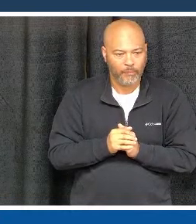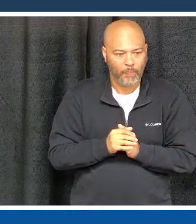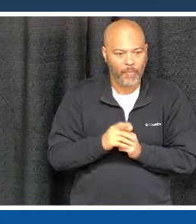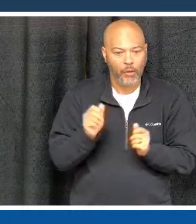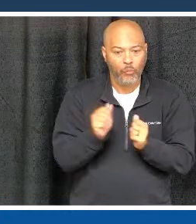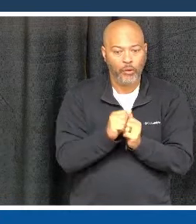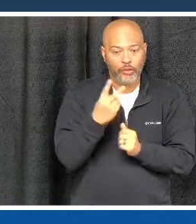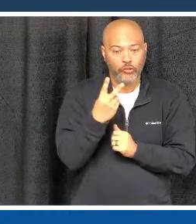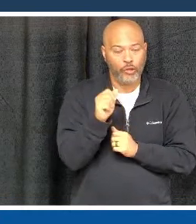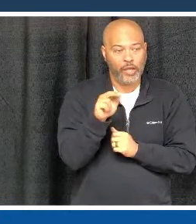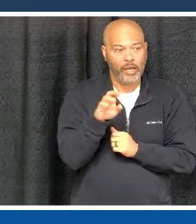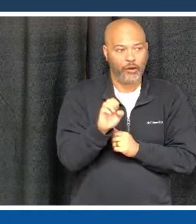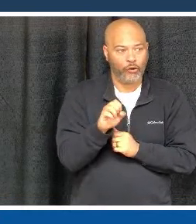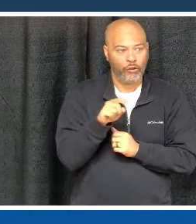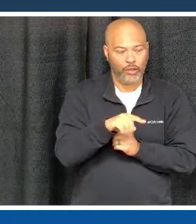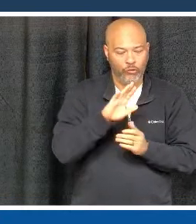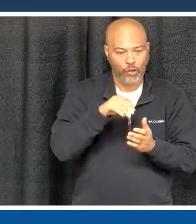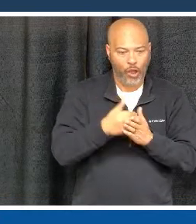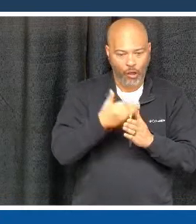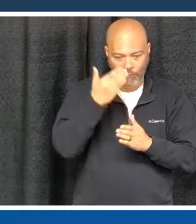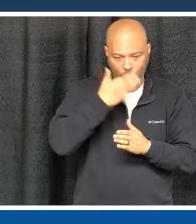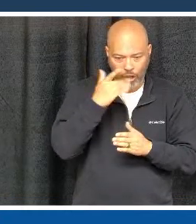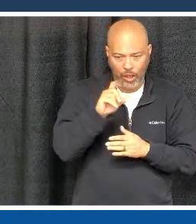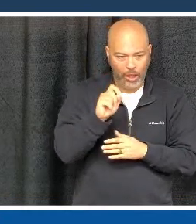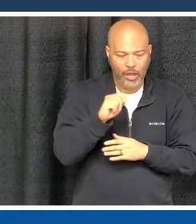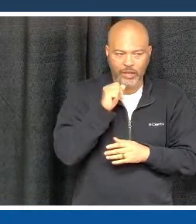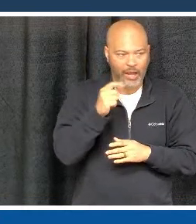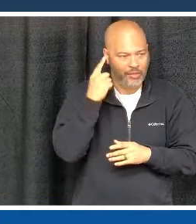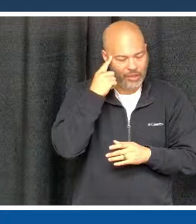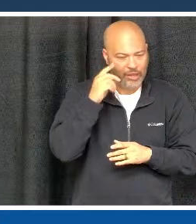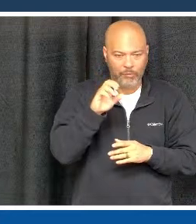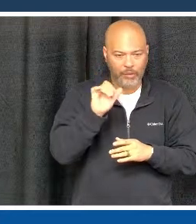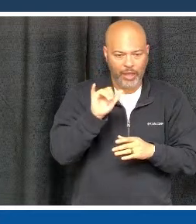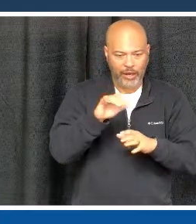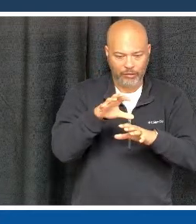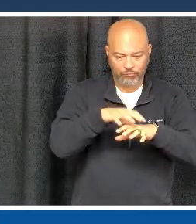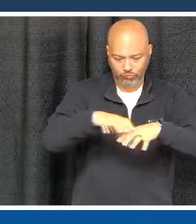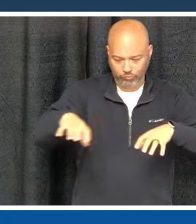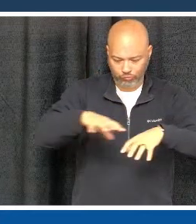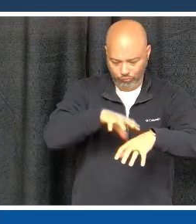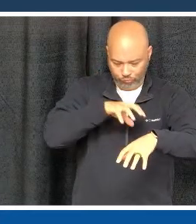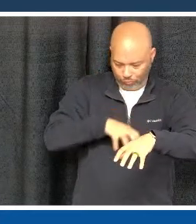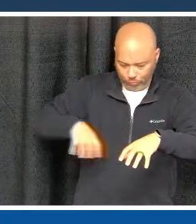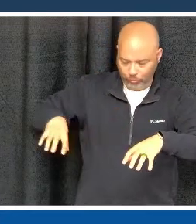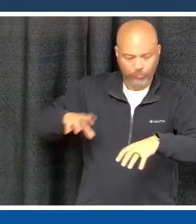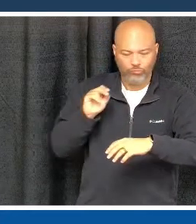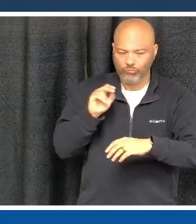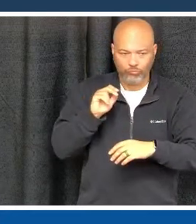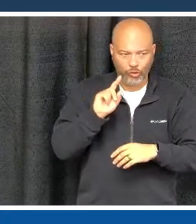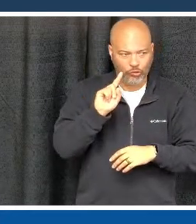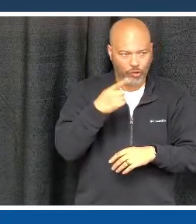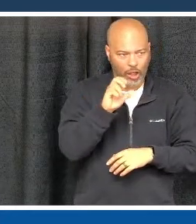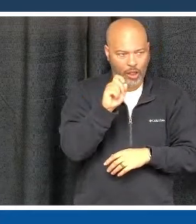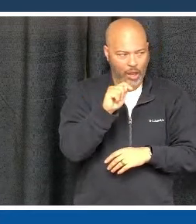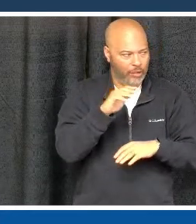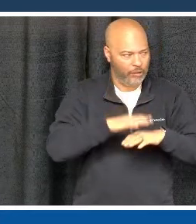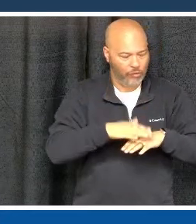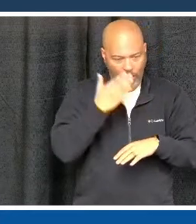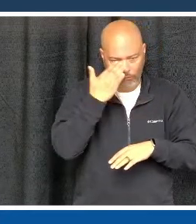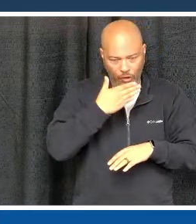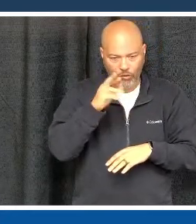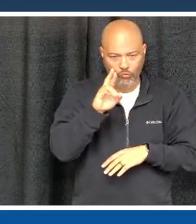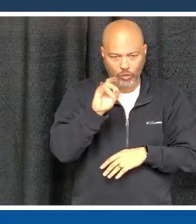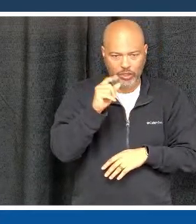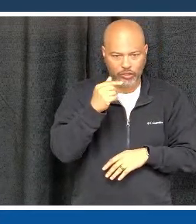With the 2 acres, these would all be frontage lots, so don't think about it being a subdivision at that gate. This would just be lots that front on